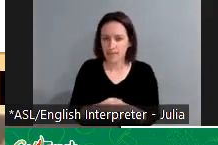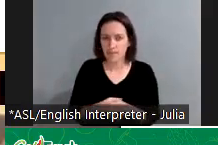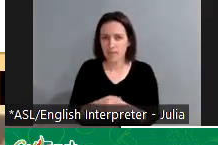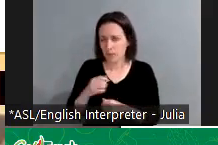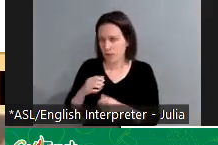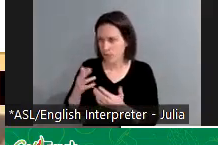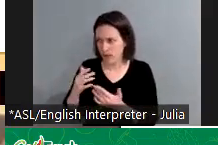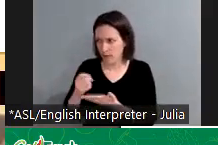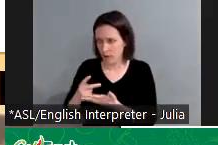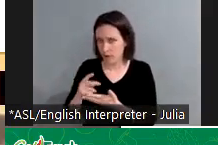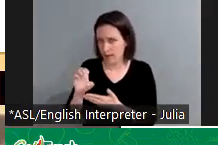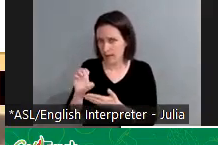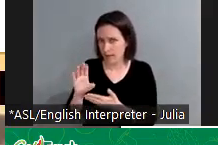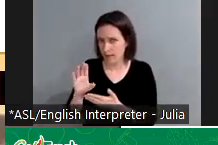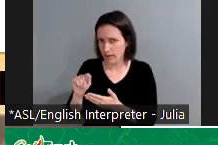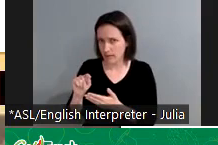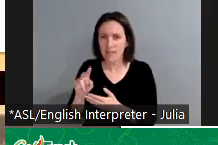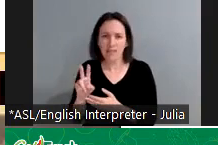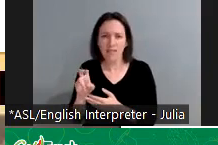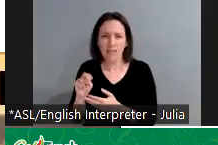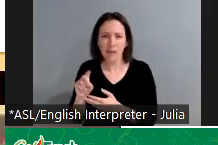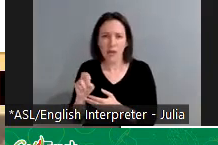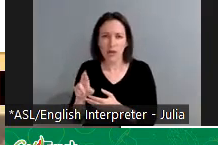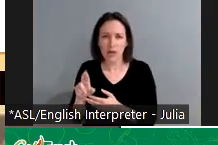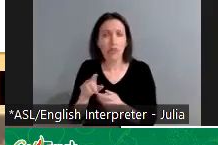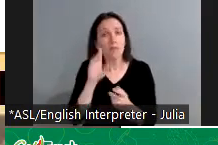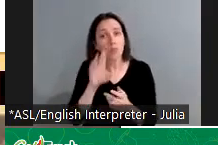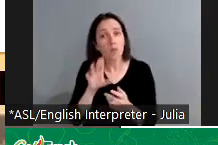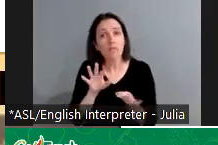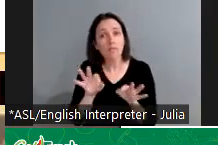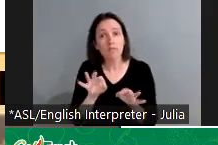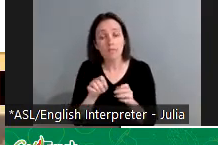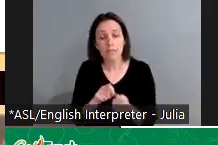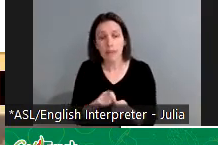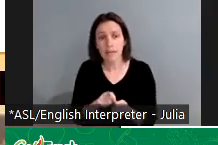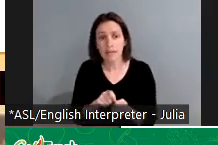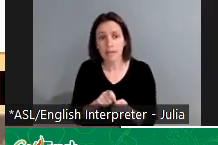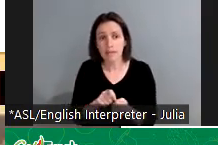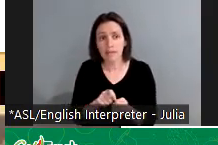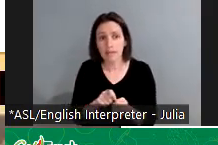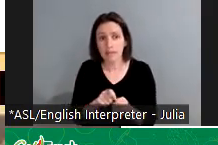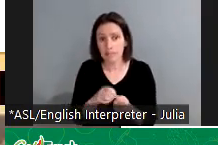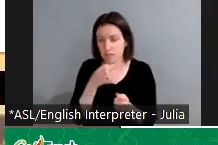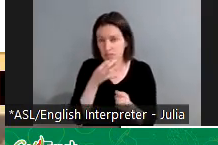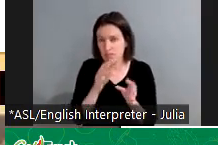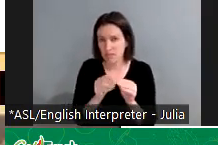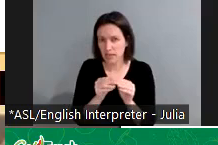EBT vendor, and these details will definitely be provided in upcoming meetings once we have received confirmation of